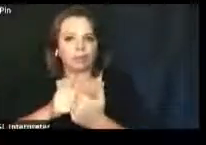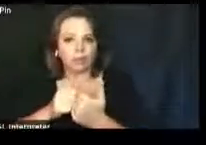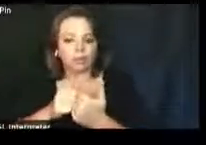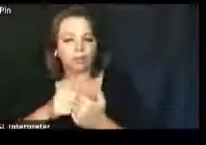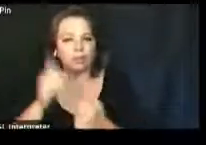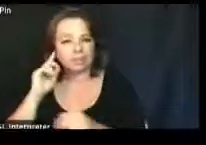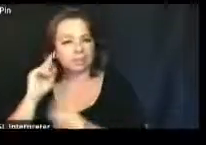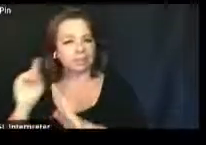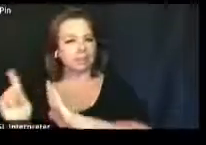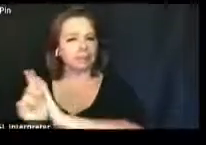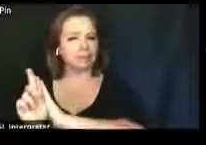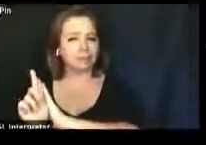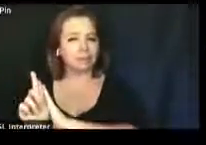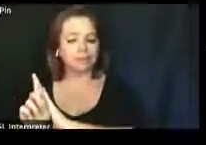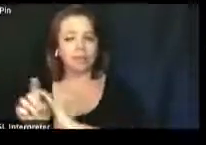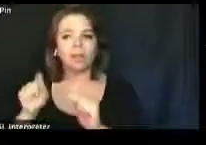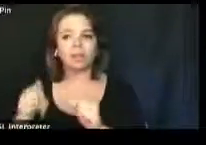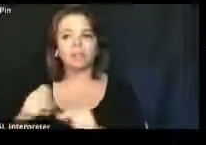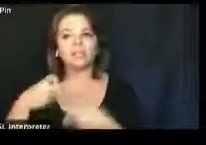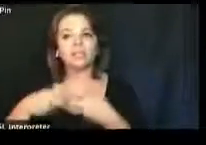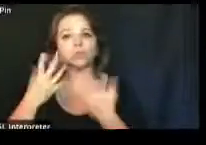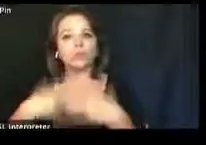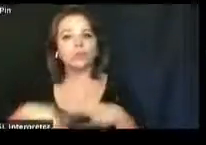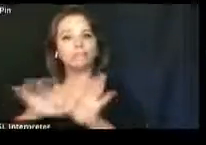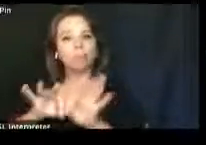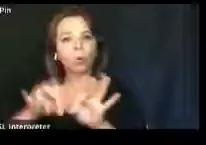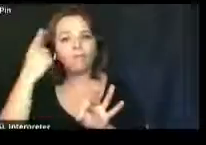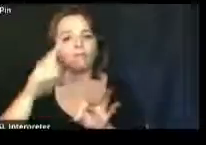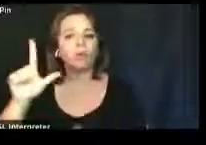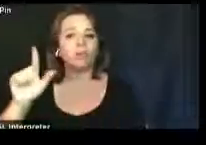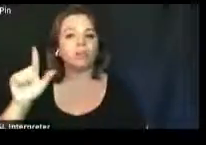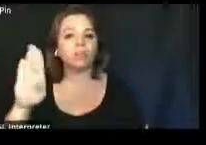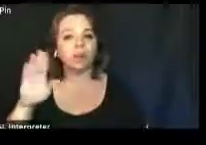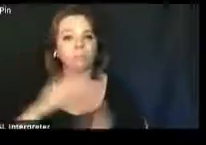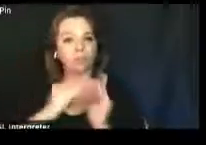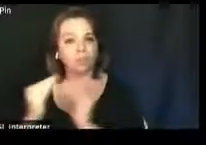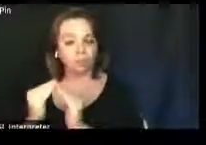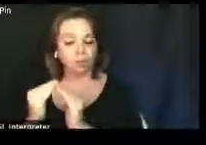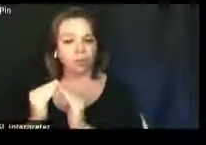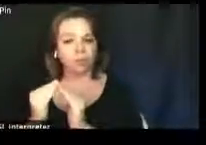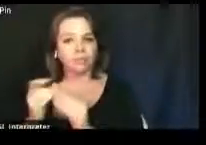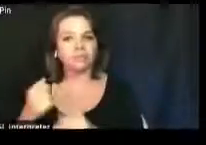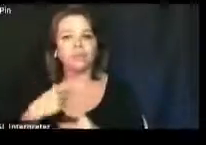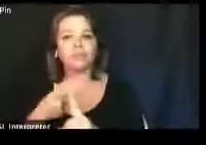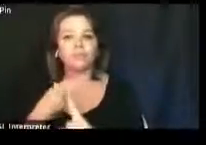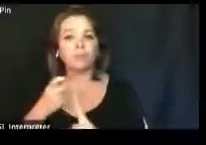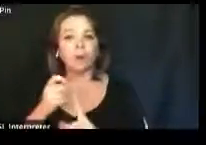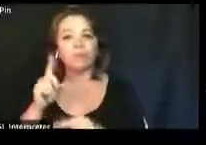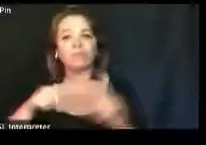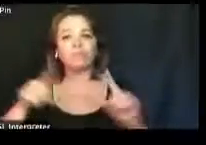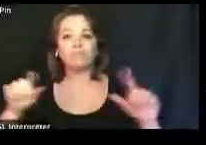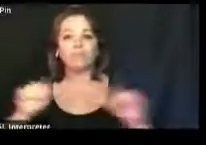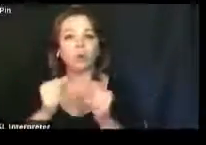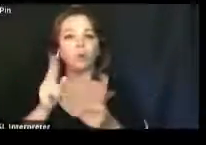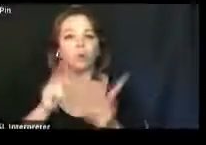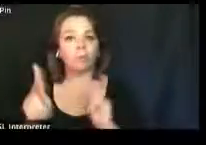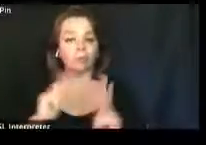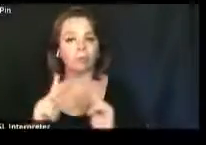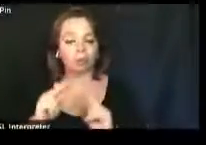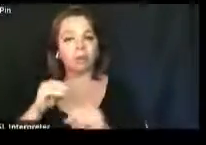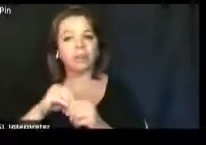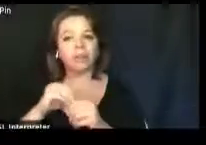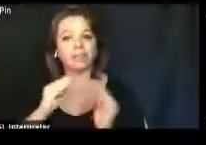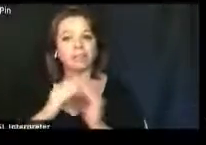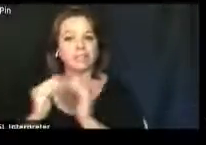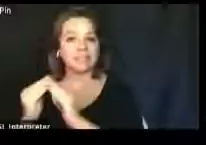Beach neighborhoods. I have heard from the diverse group of people across the city are a part